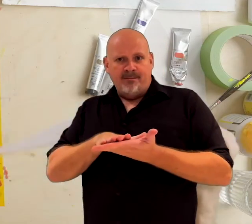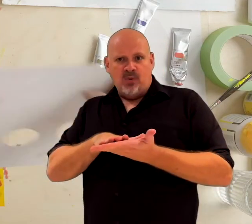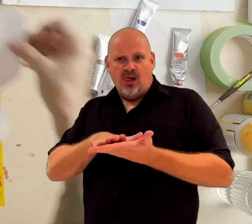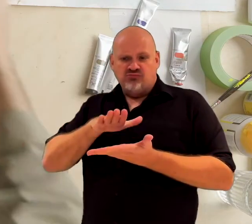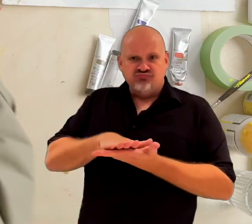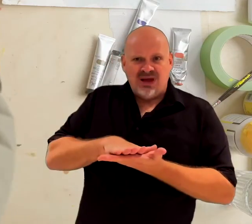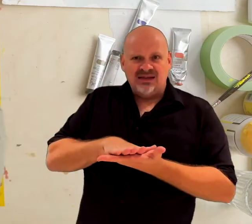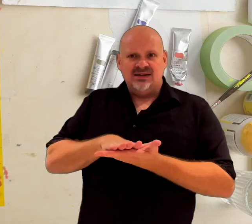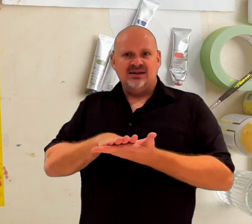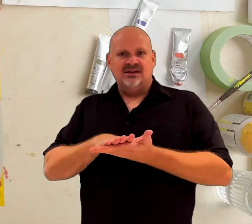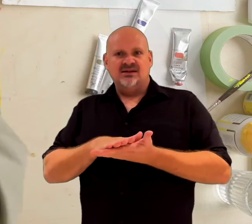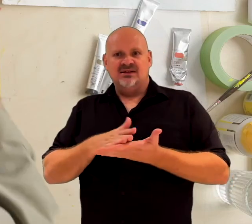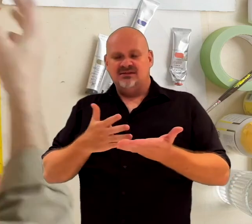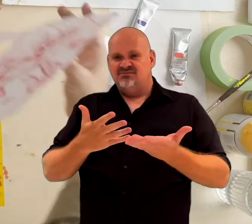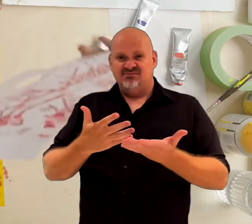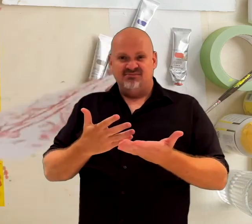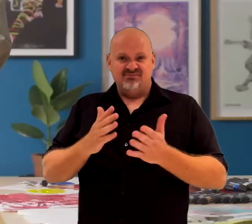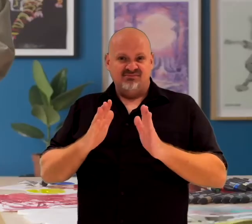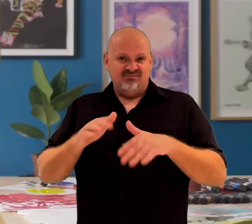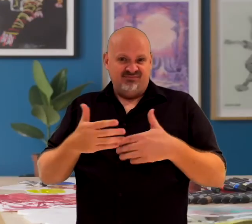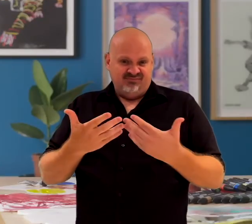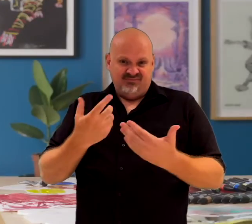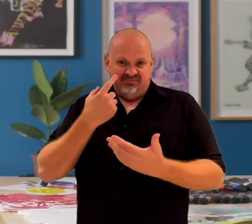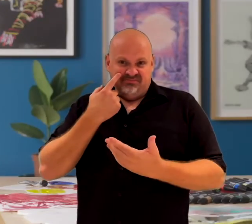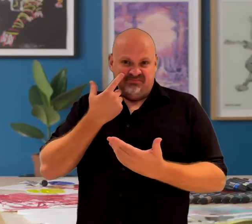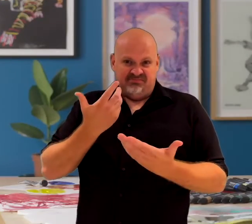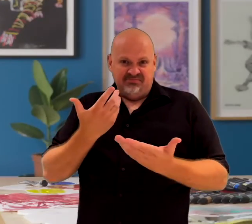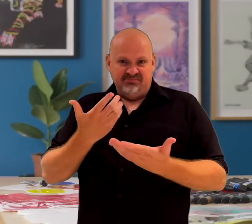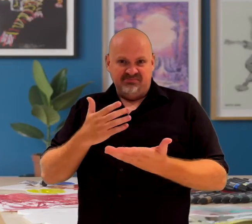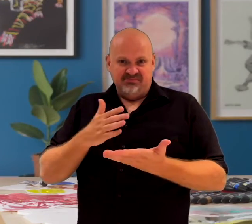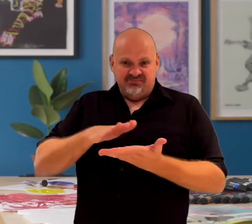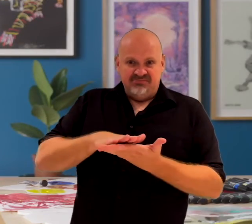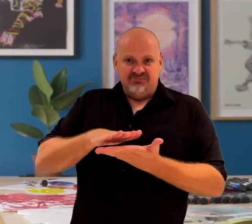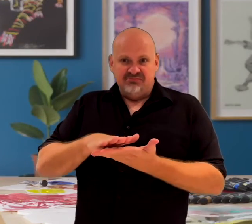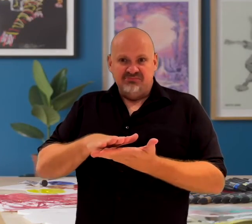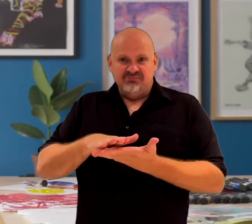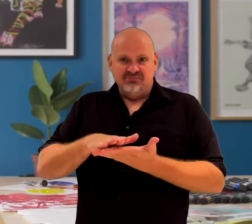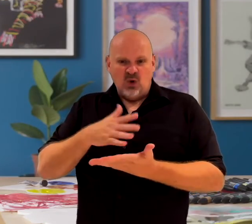could pull it, press, just to, you know, have a little bit.